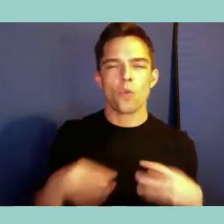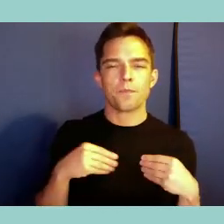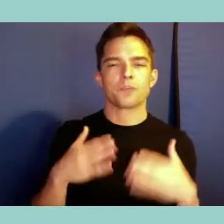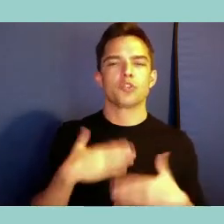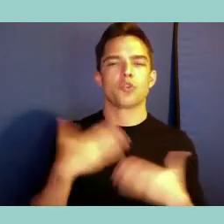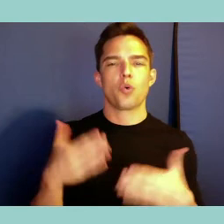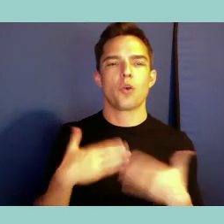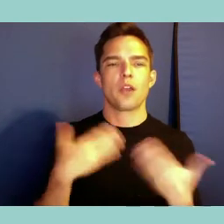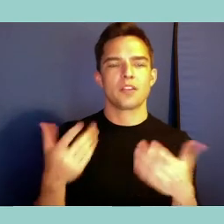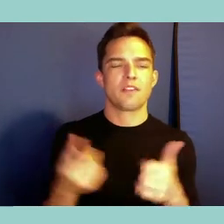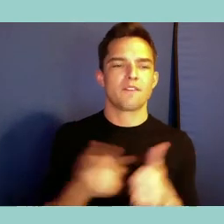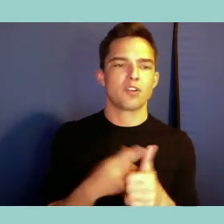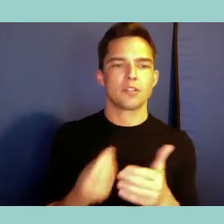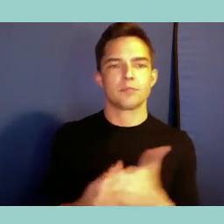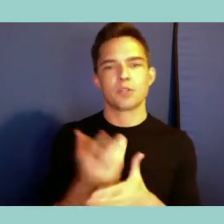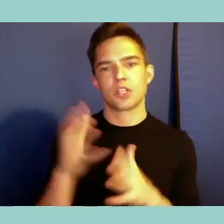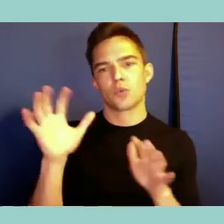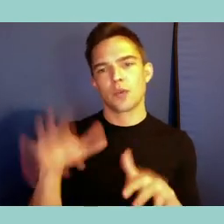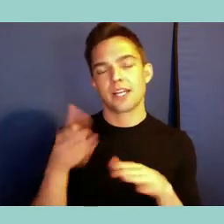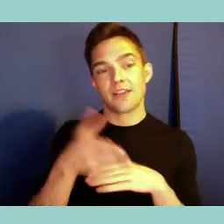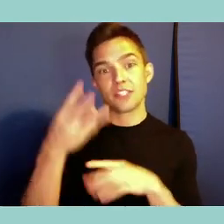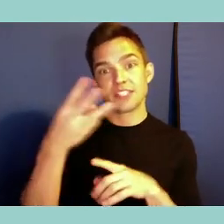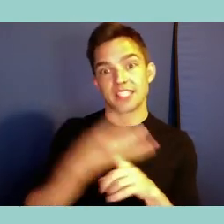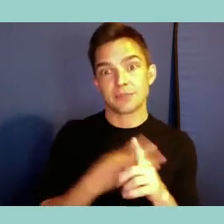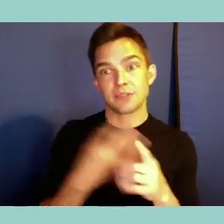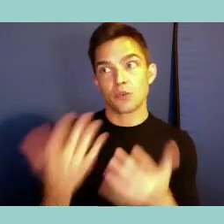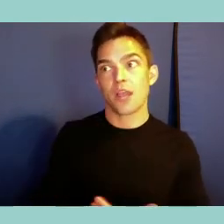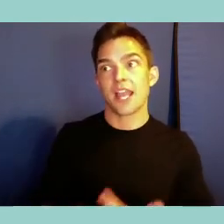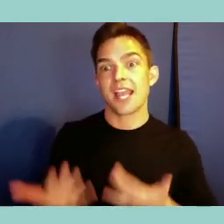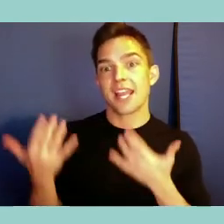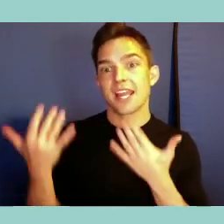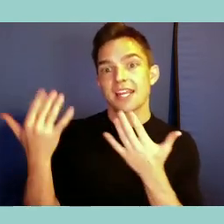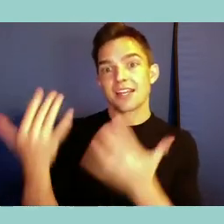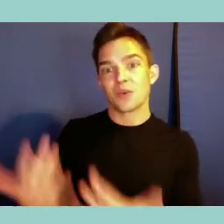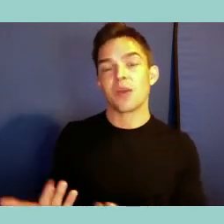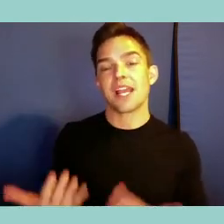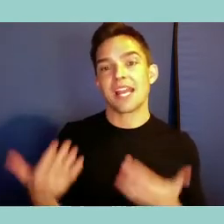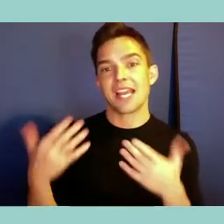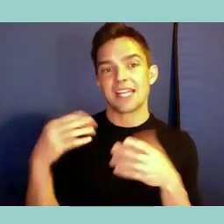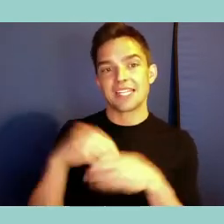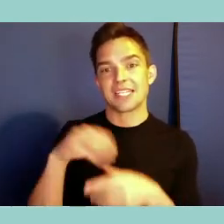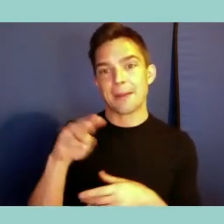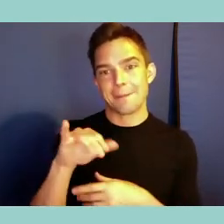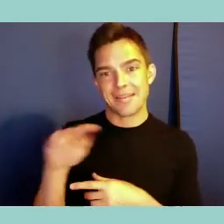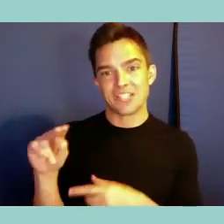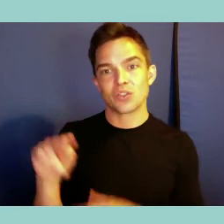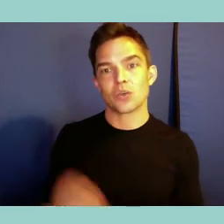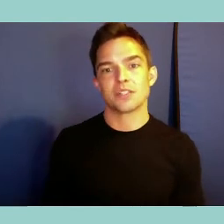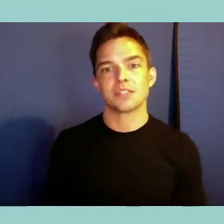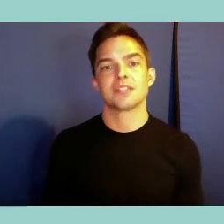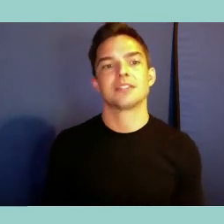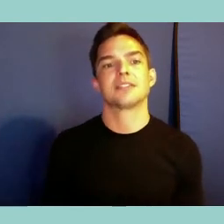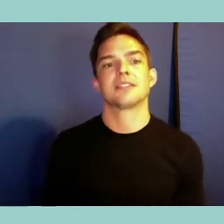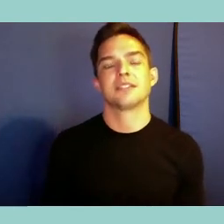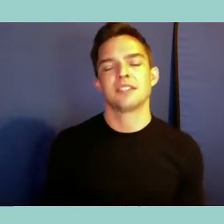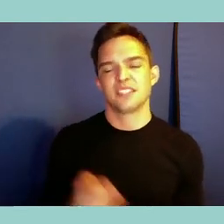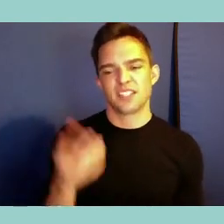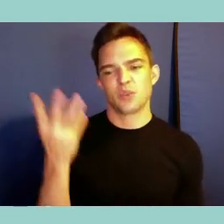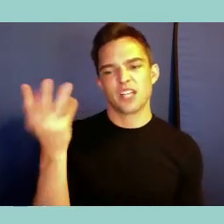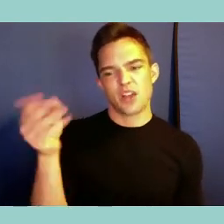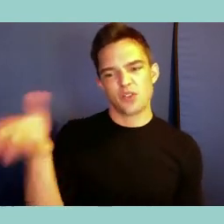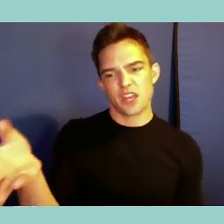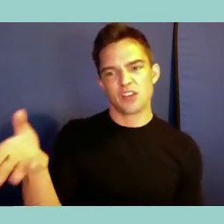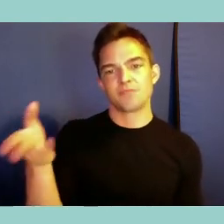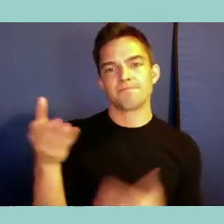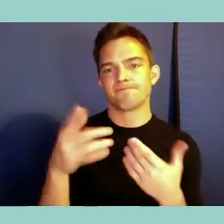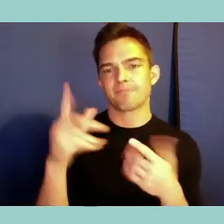the first spring rain after 6 months of waiting in Minnesota. He was out there even as the